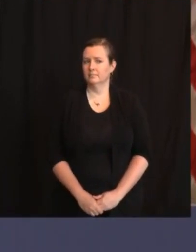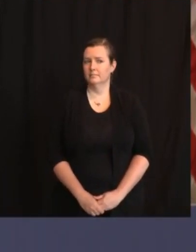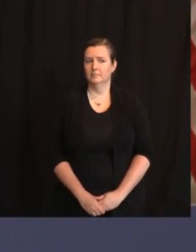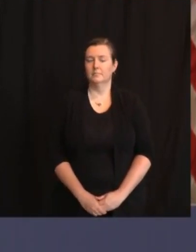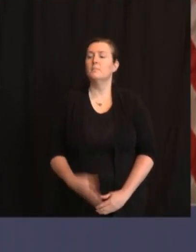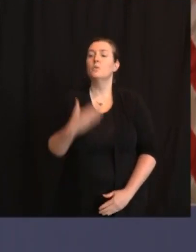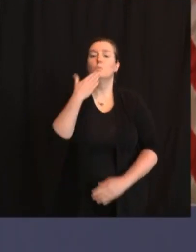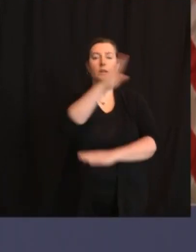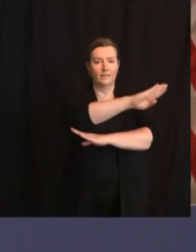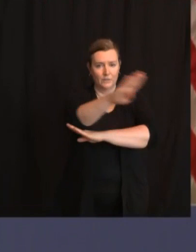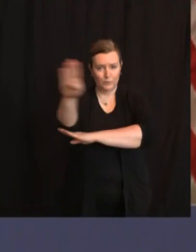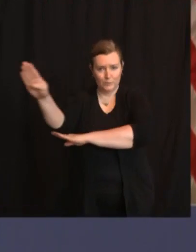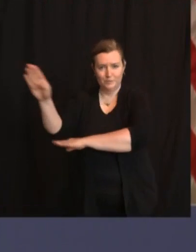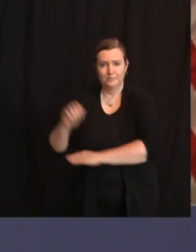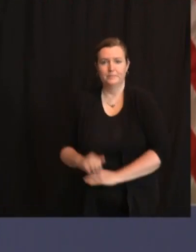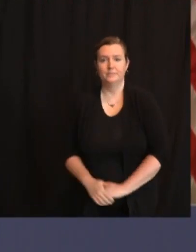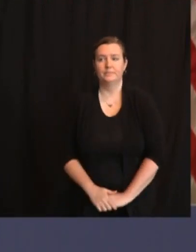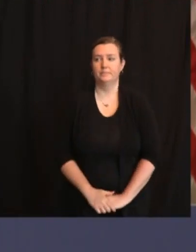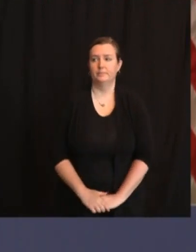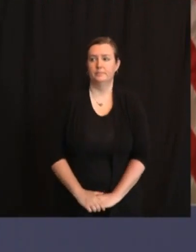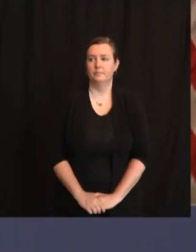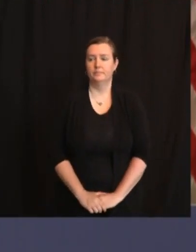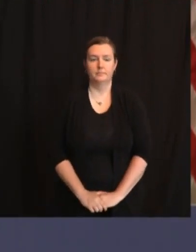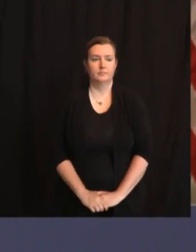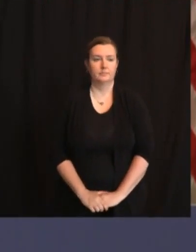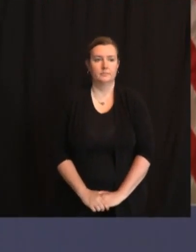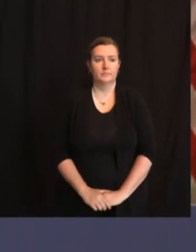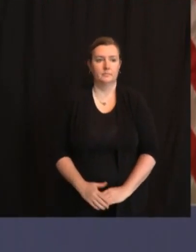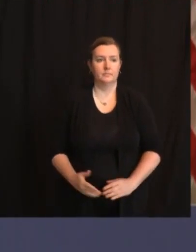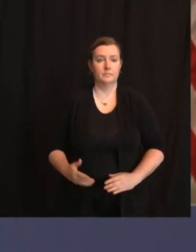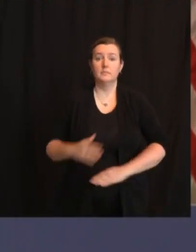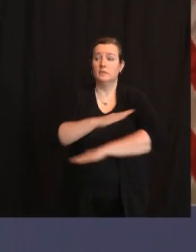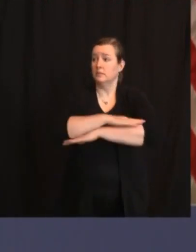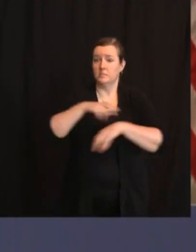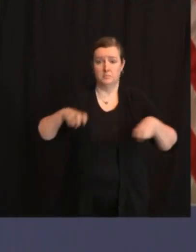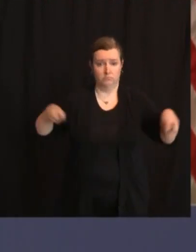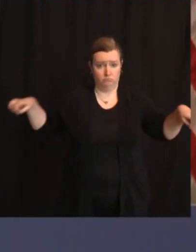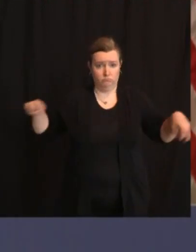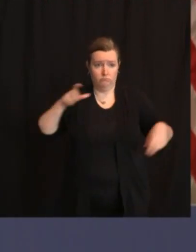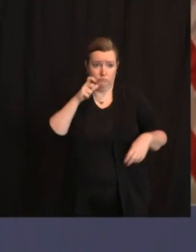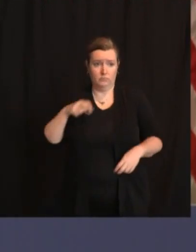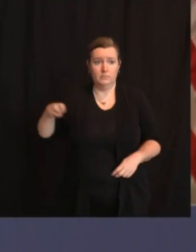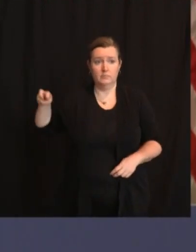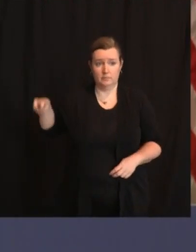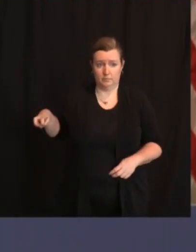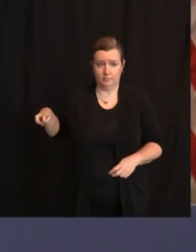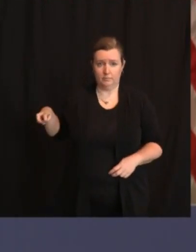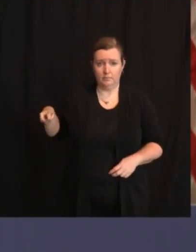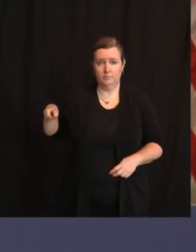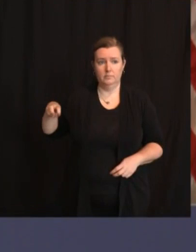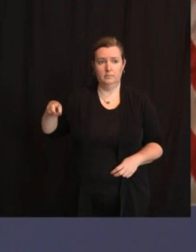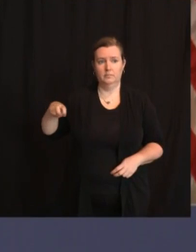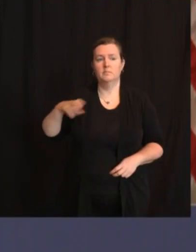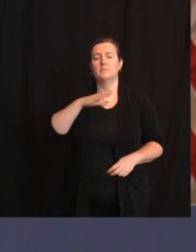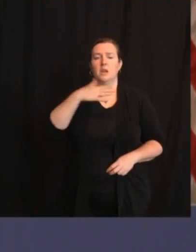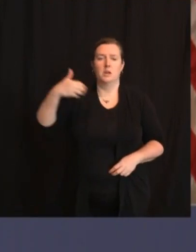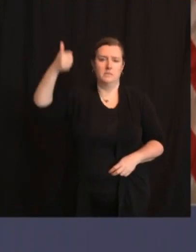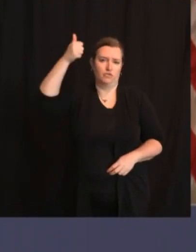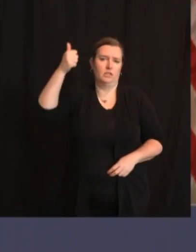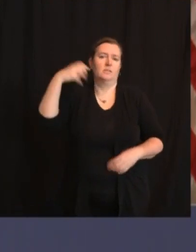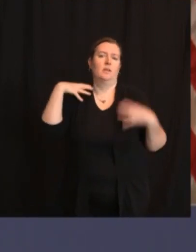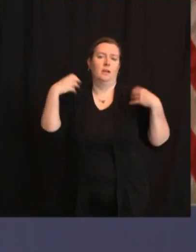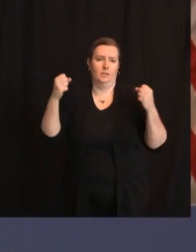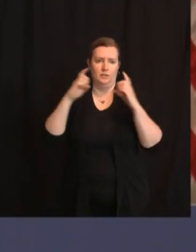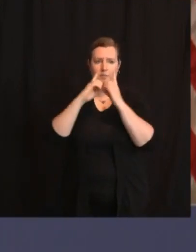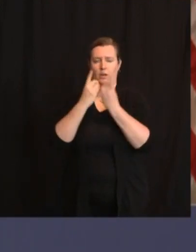Good afternoon. I am joined, as usual, by the woman to my right who needs no introduction, the Commissioner of the Department of Health, Judy